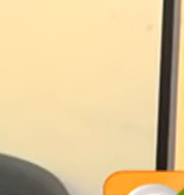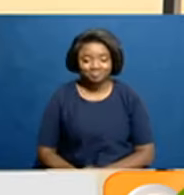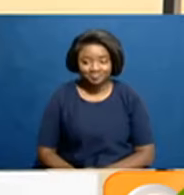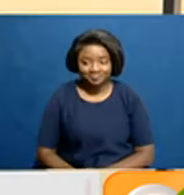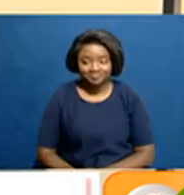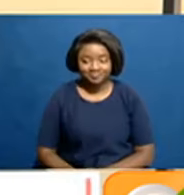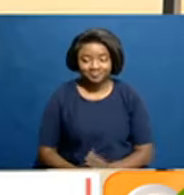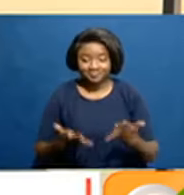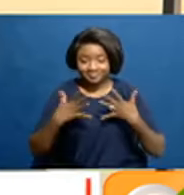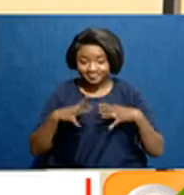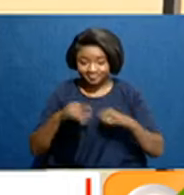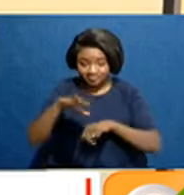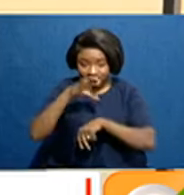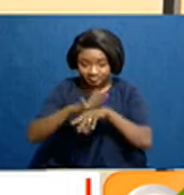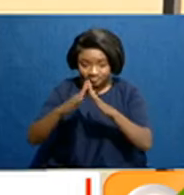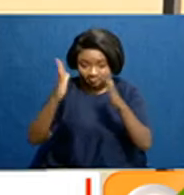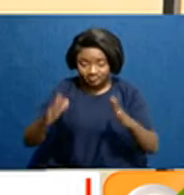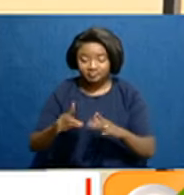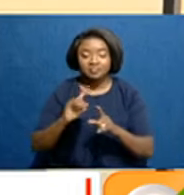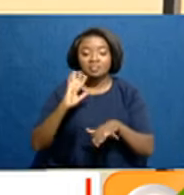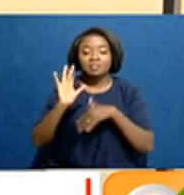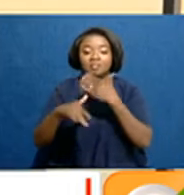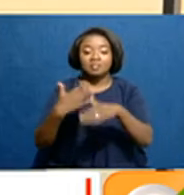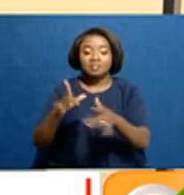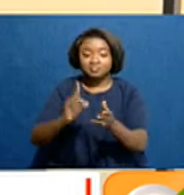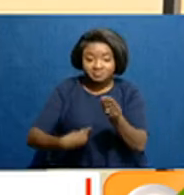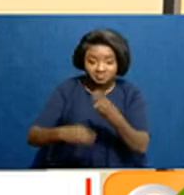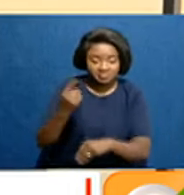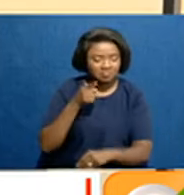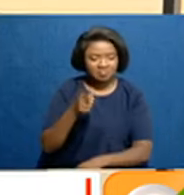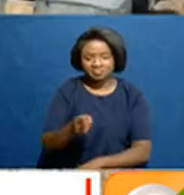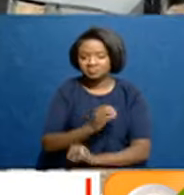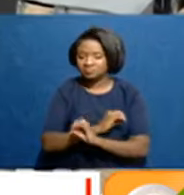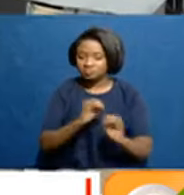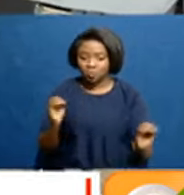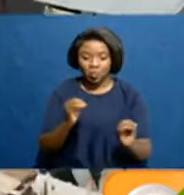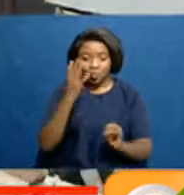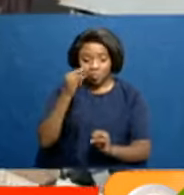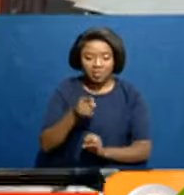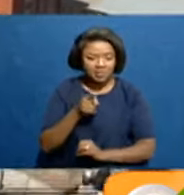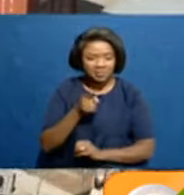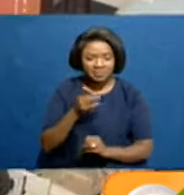be allowed to sell until the board agrees with it. That in itself is unconstitutional.